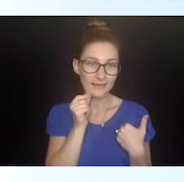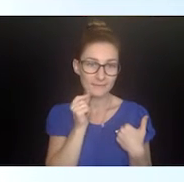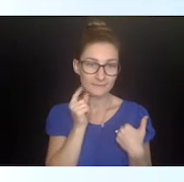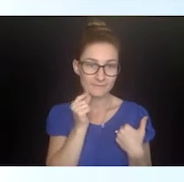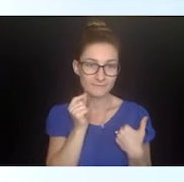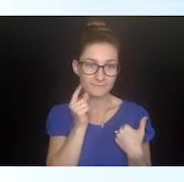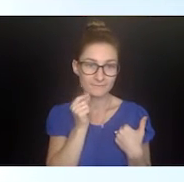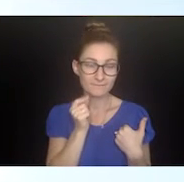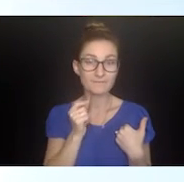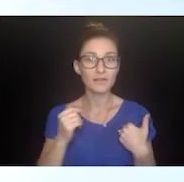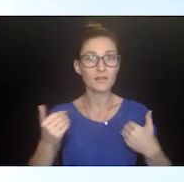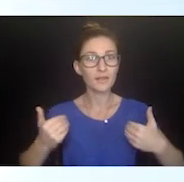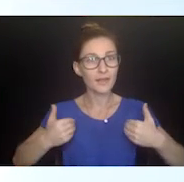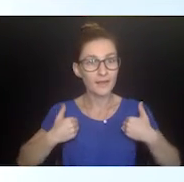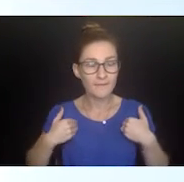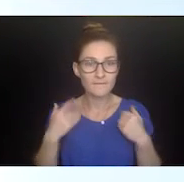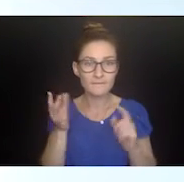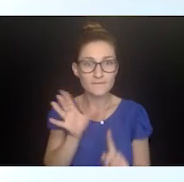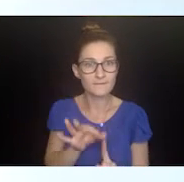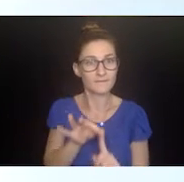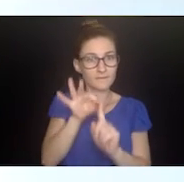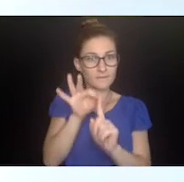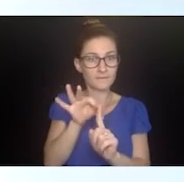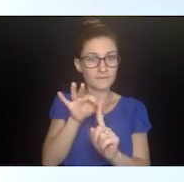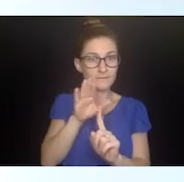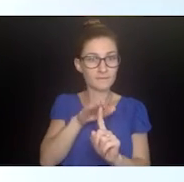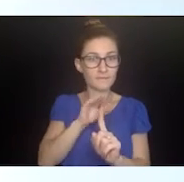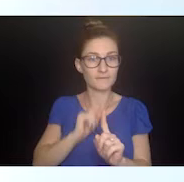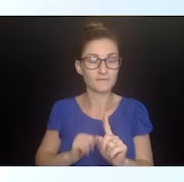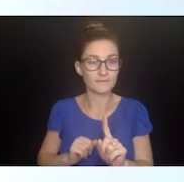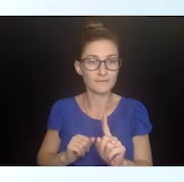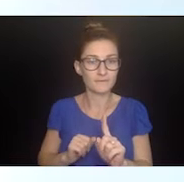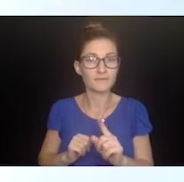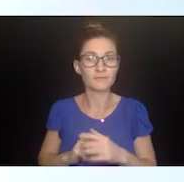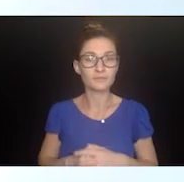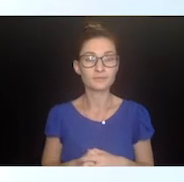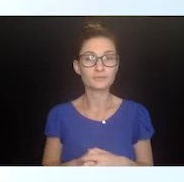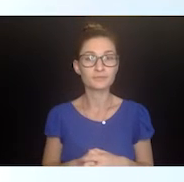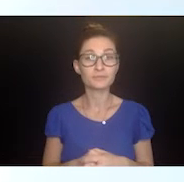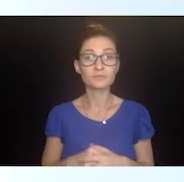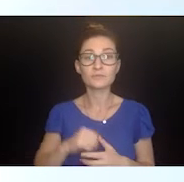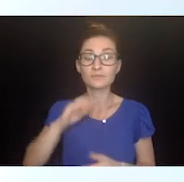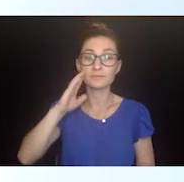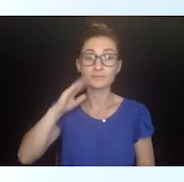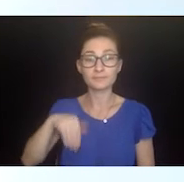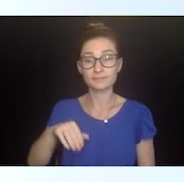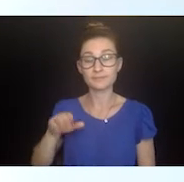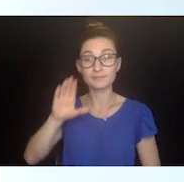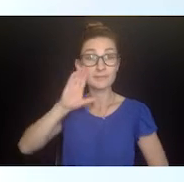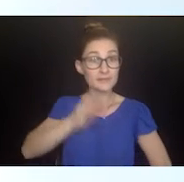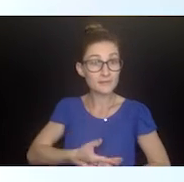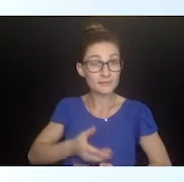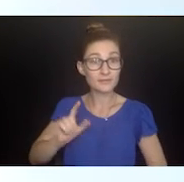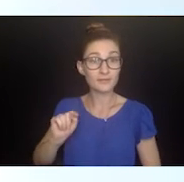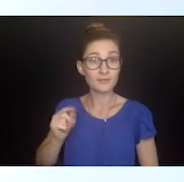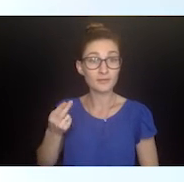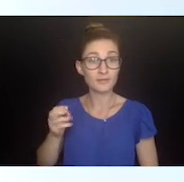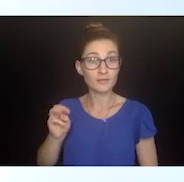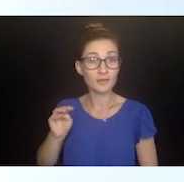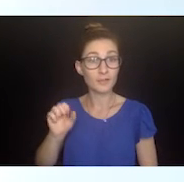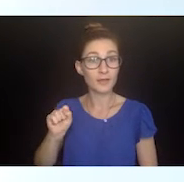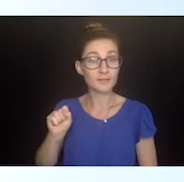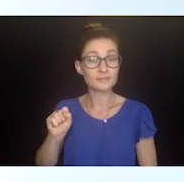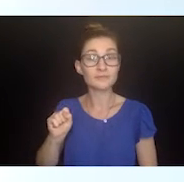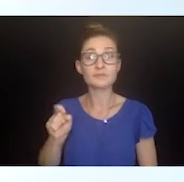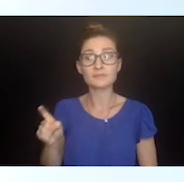this is the crux of my talk today, is that even though in that moment where Thomas had a meningitis, I felt one of